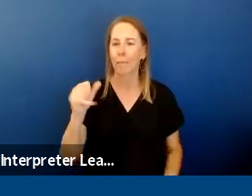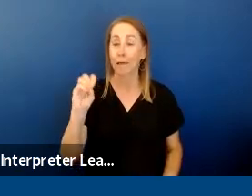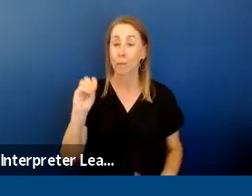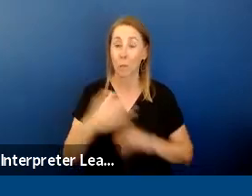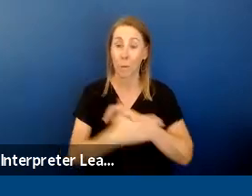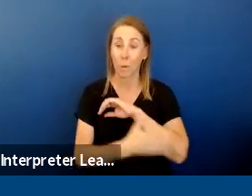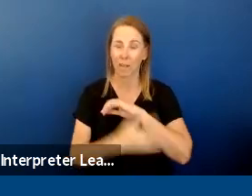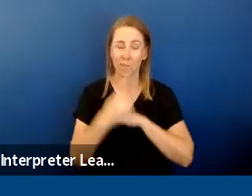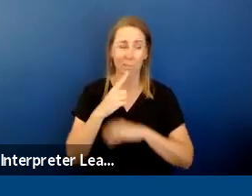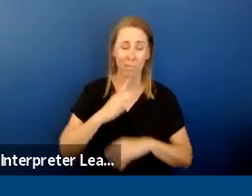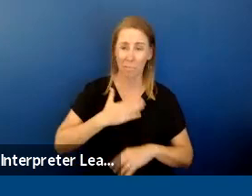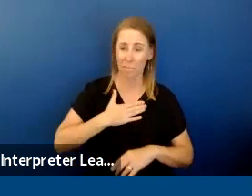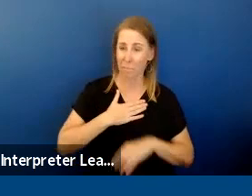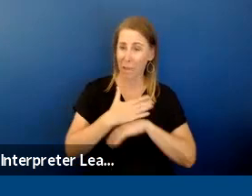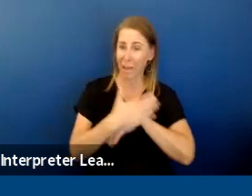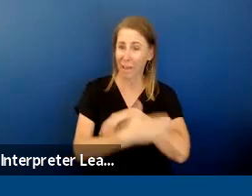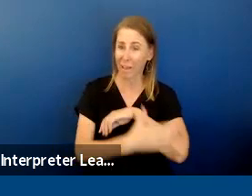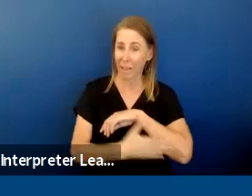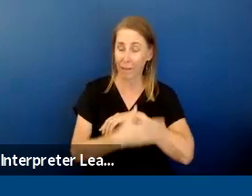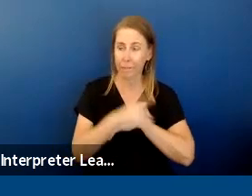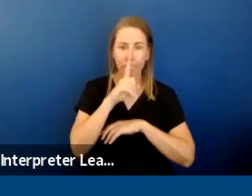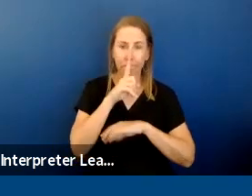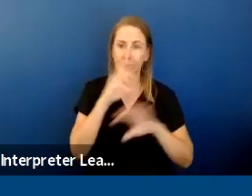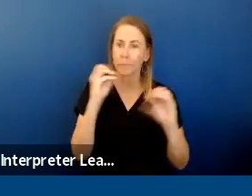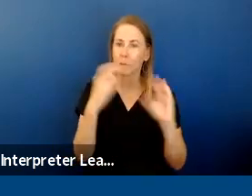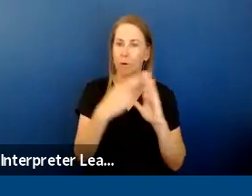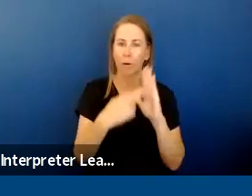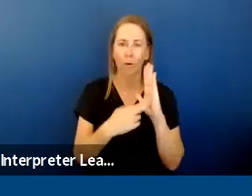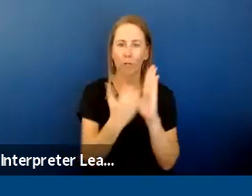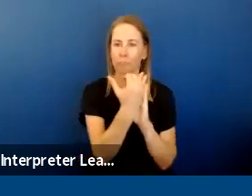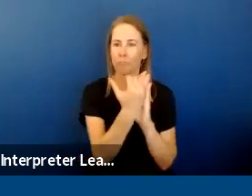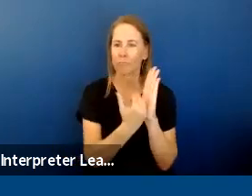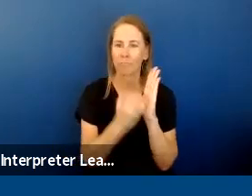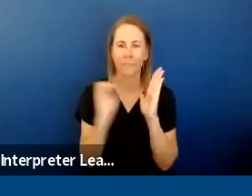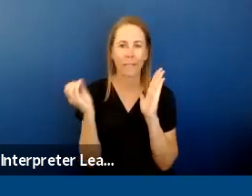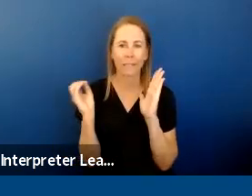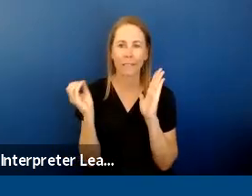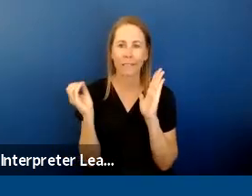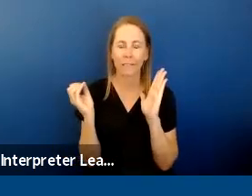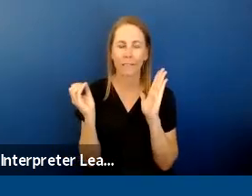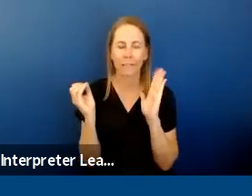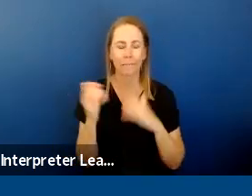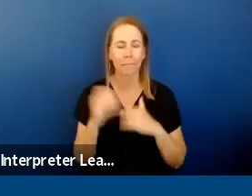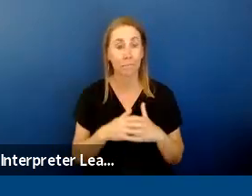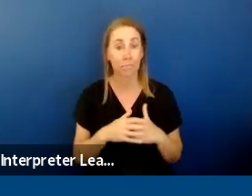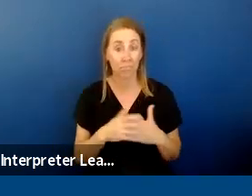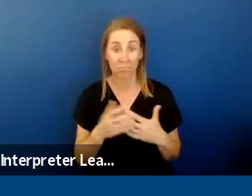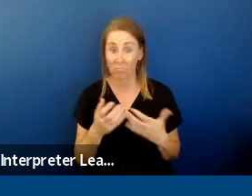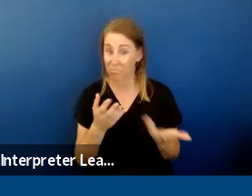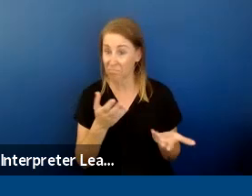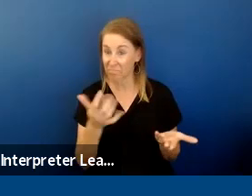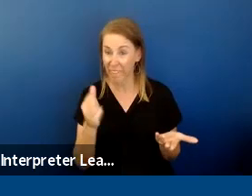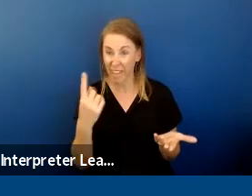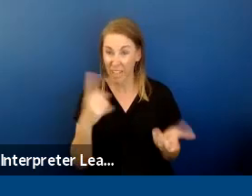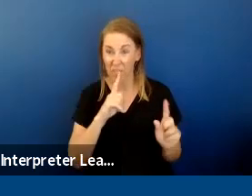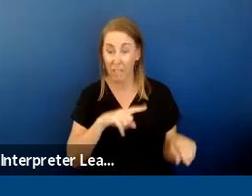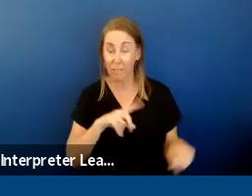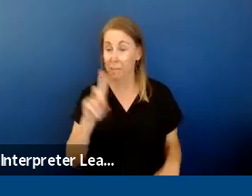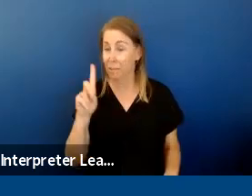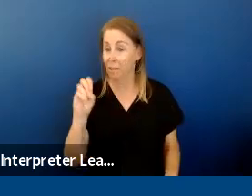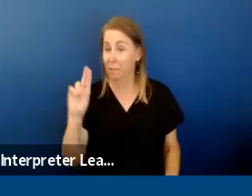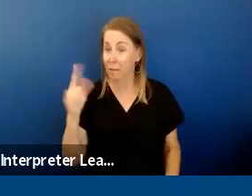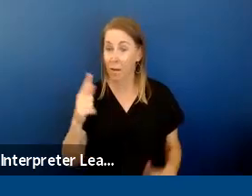fire mitigation project, I encourage you to go to the Colorado Water Conservation Board website and check out our grants